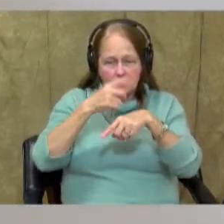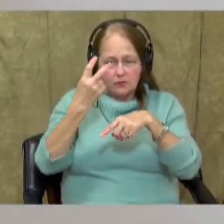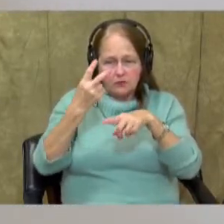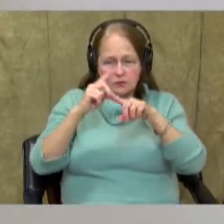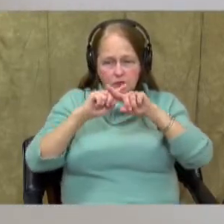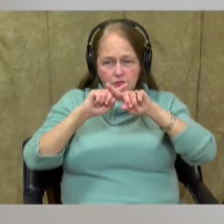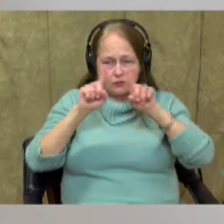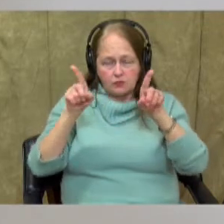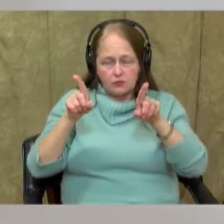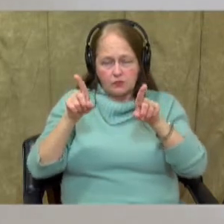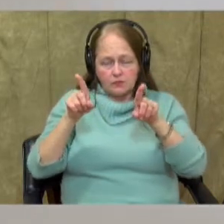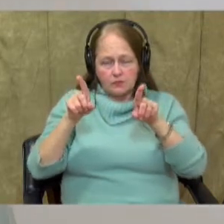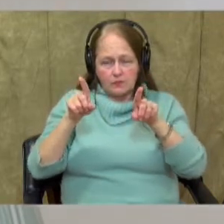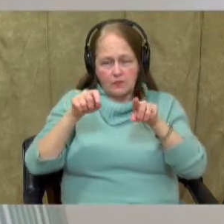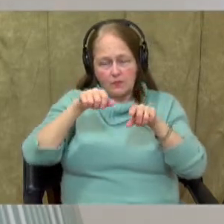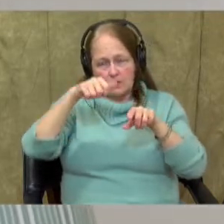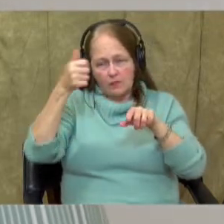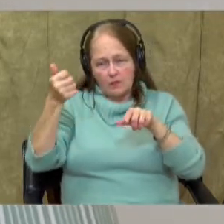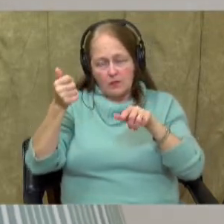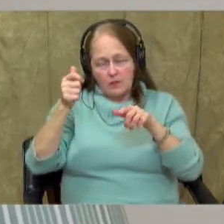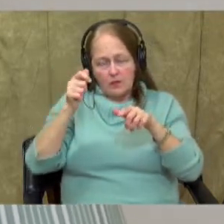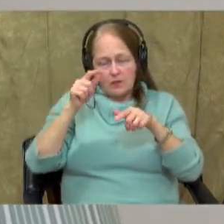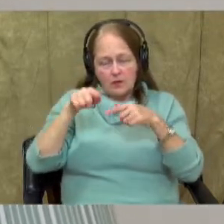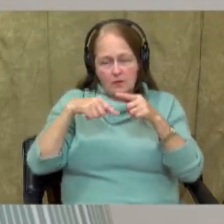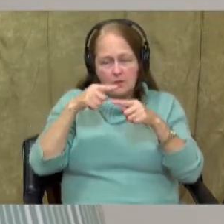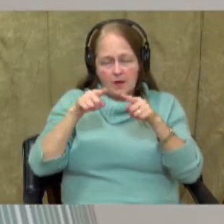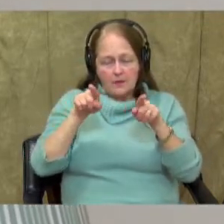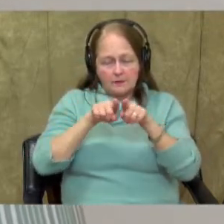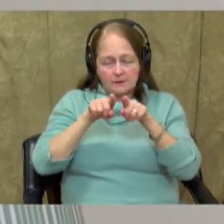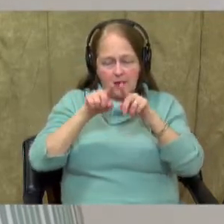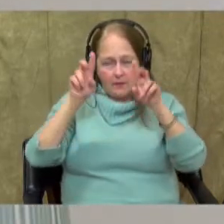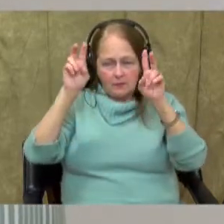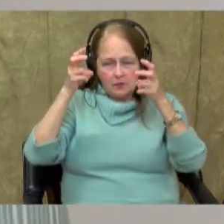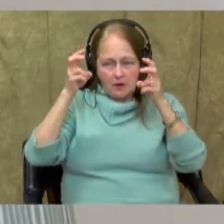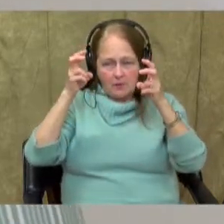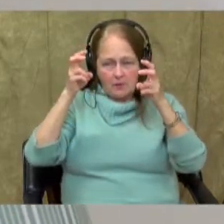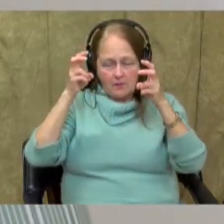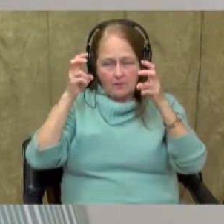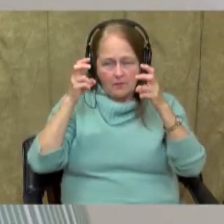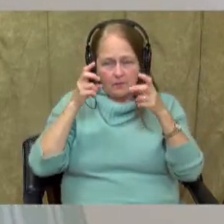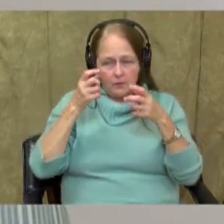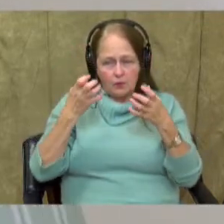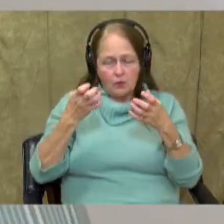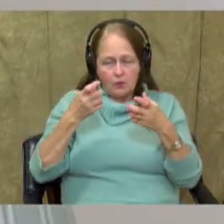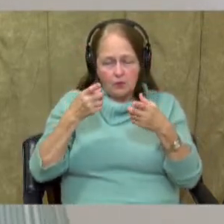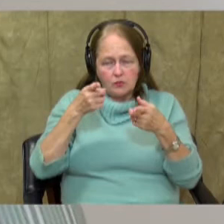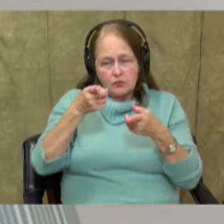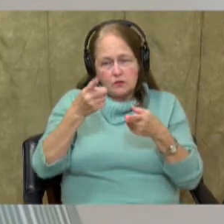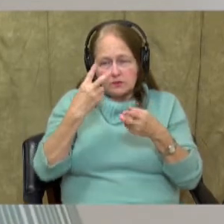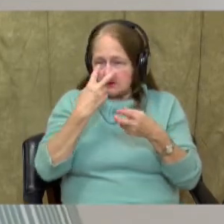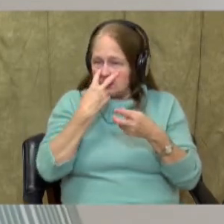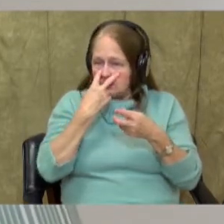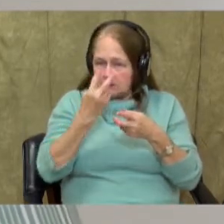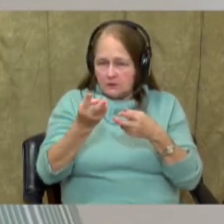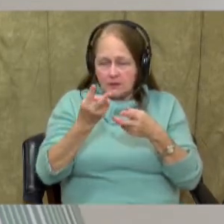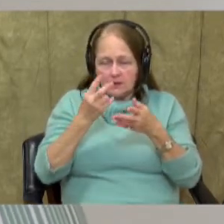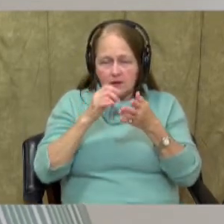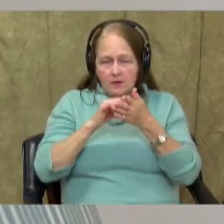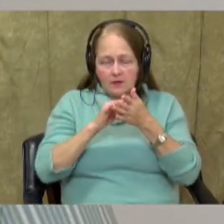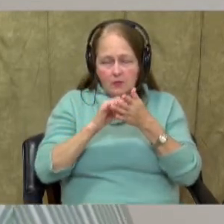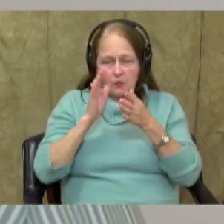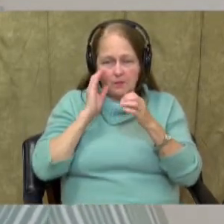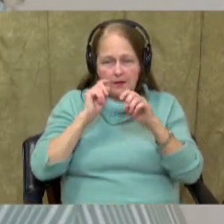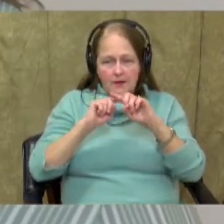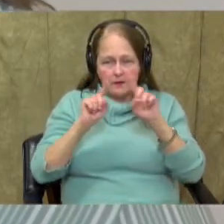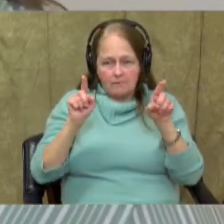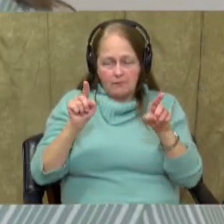different excerpts from authors about the same topic. And I want you to see how the 2 excerpts will